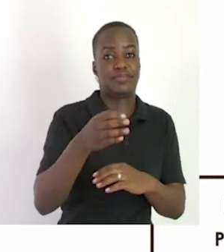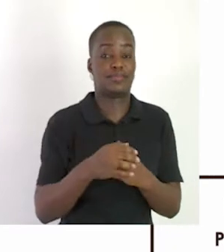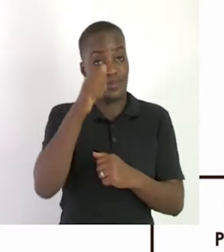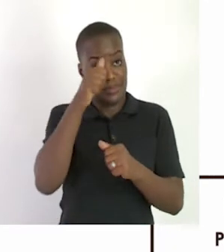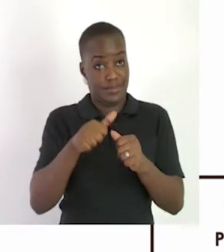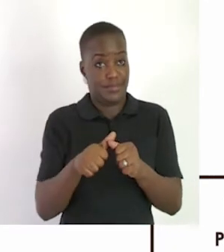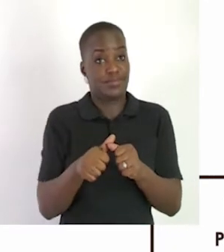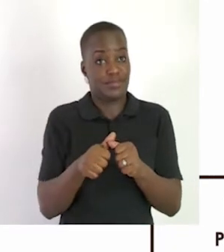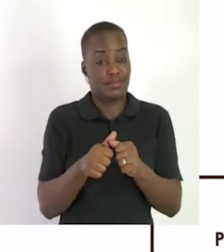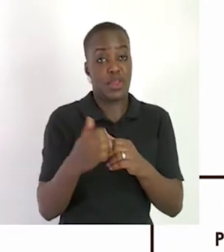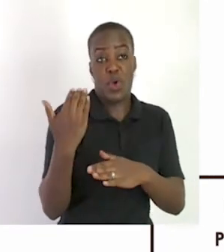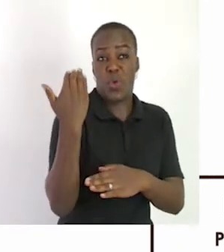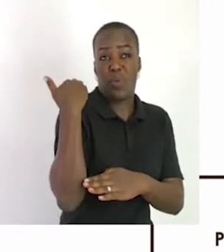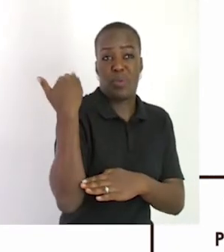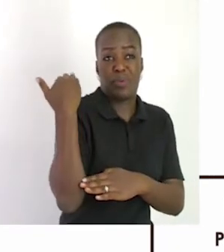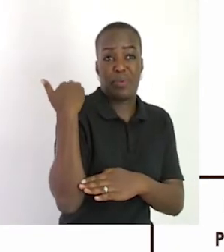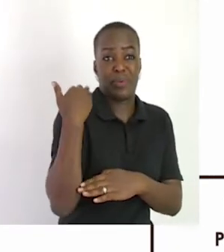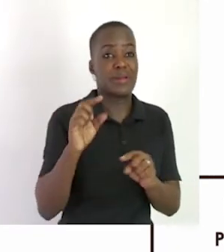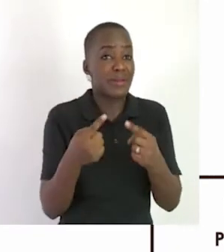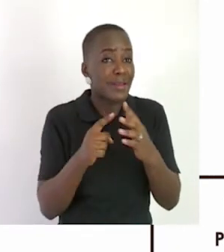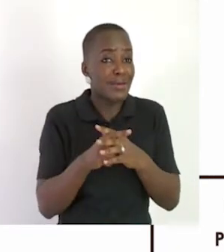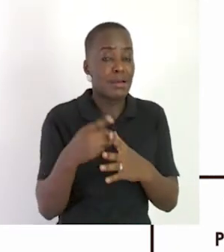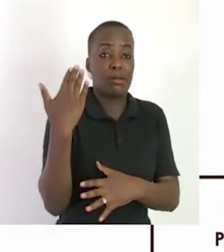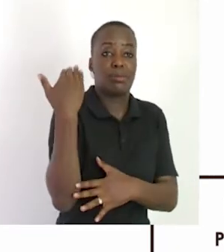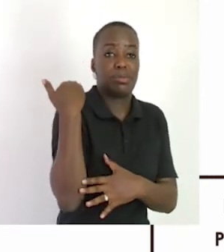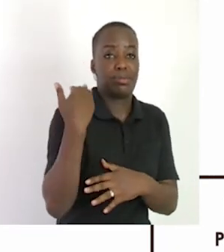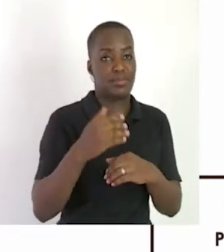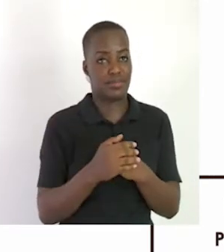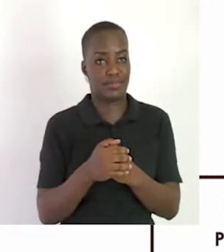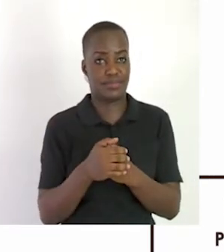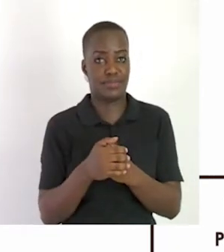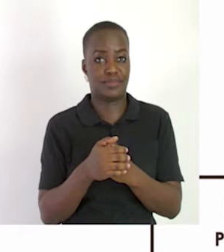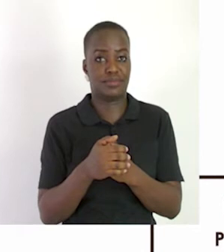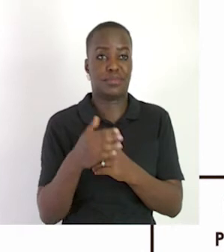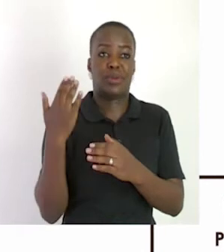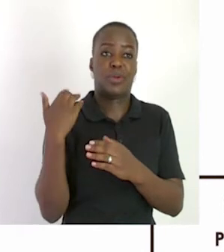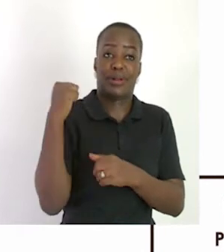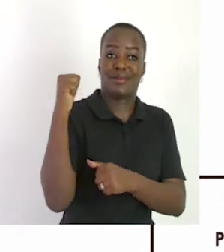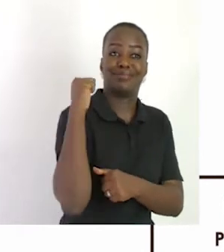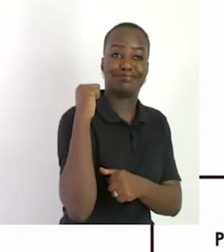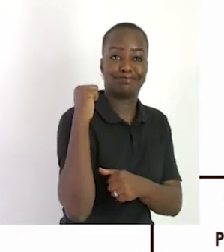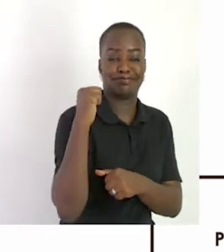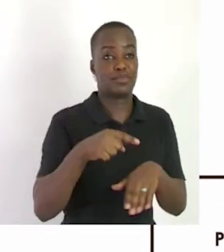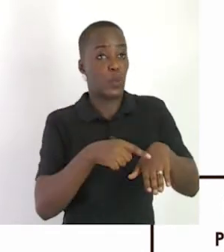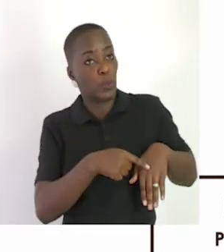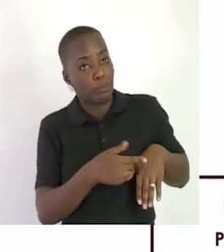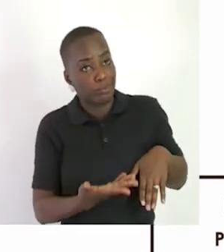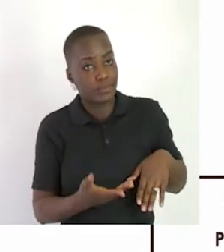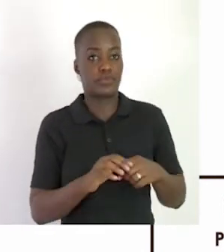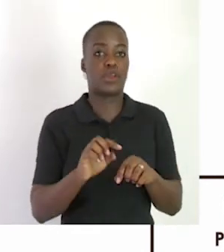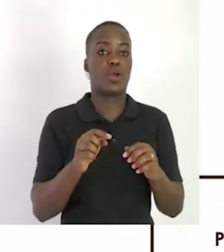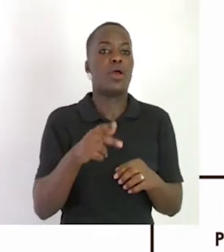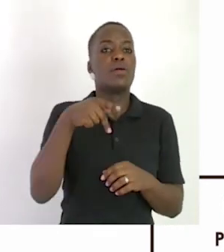remember, past tense means that the things that happened yesterday. Present tense